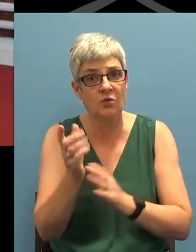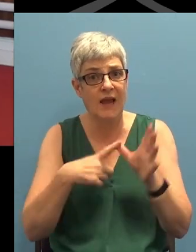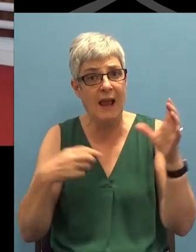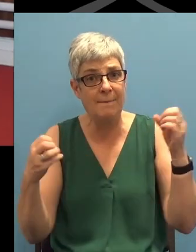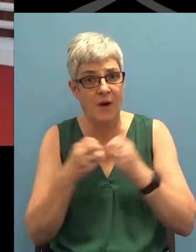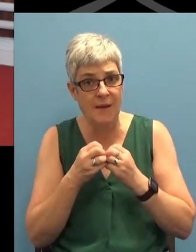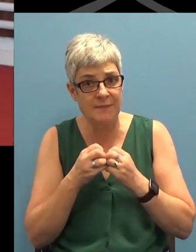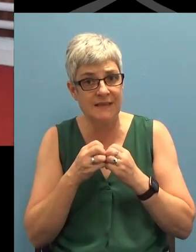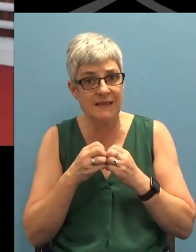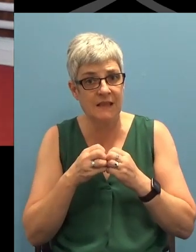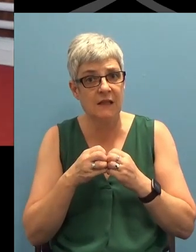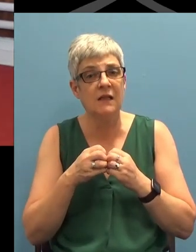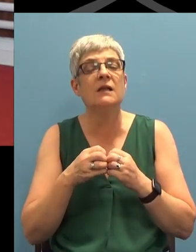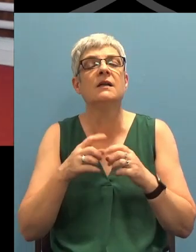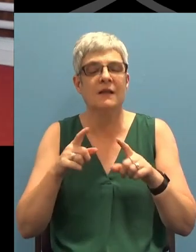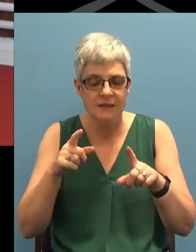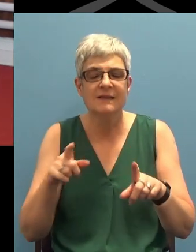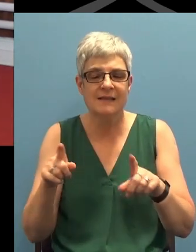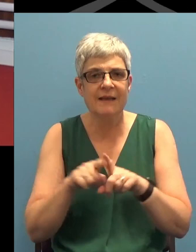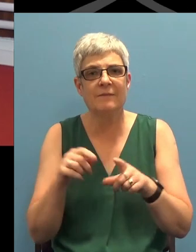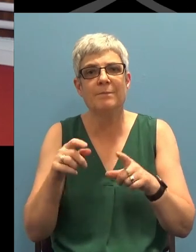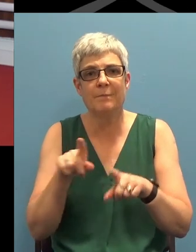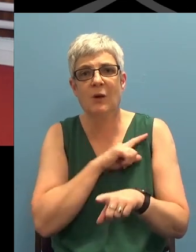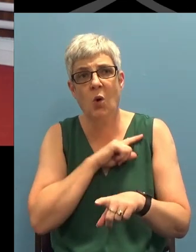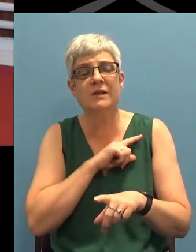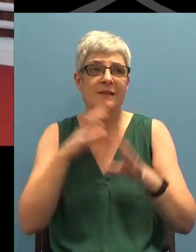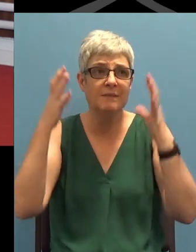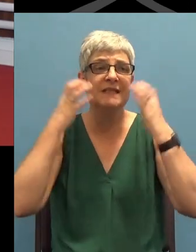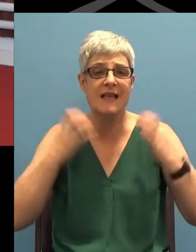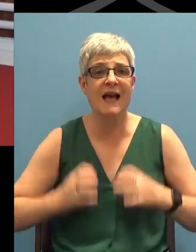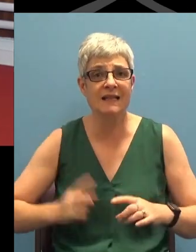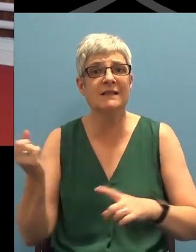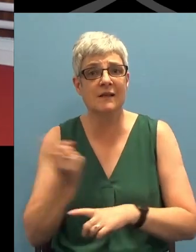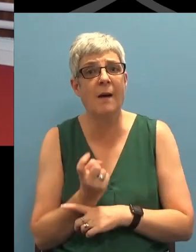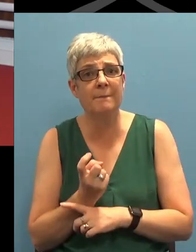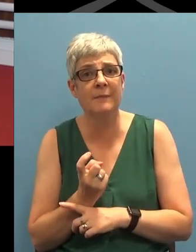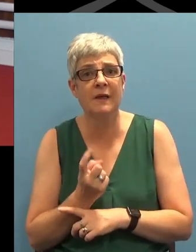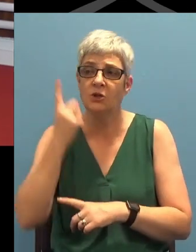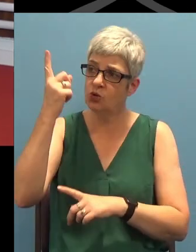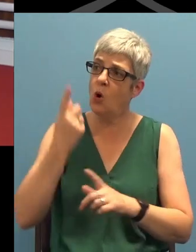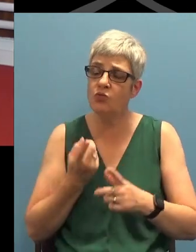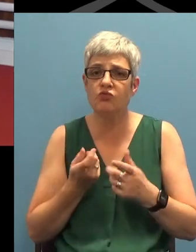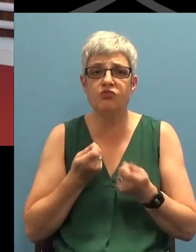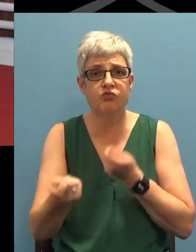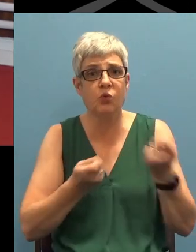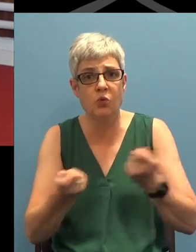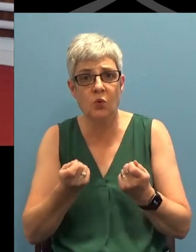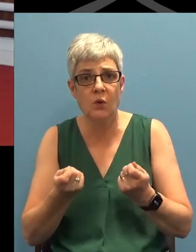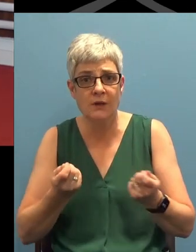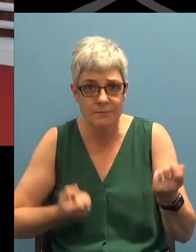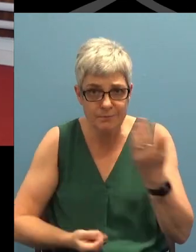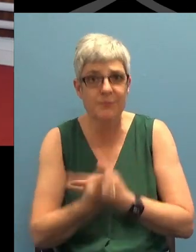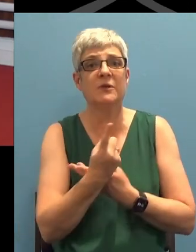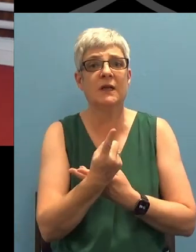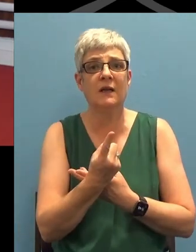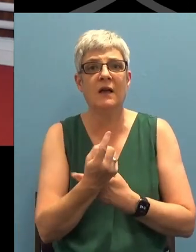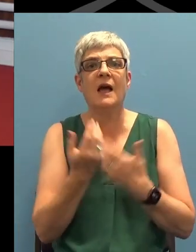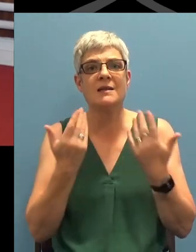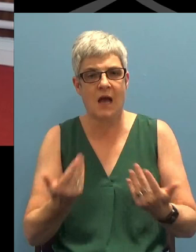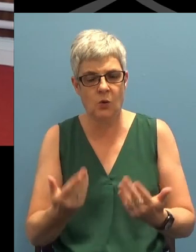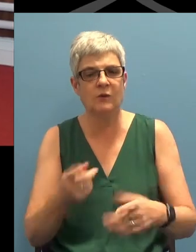fully realized through this Messiah's coming. Here is the God's rule breaking in, and now was the time to